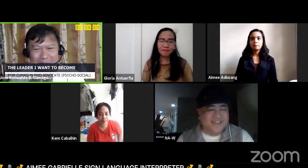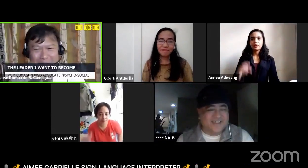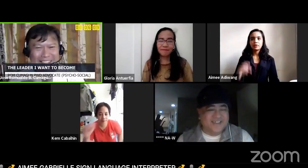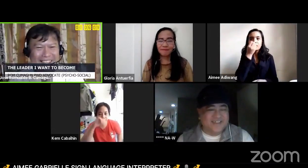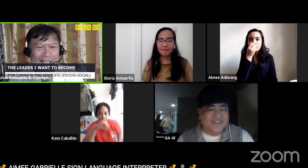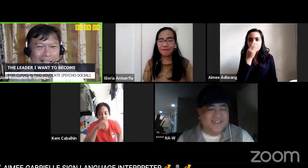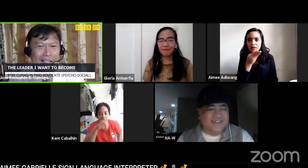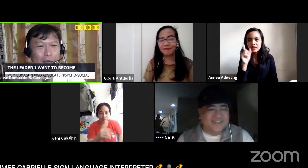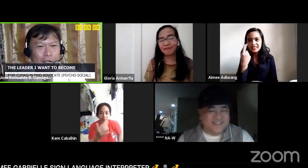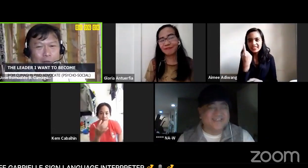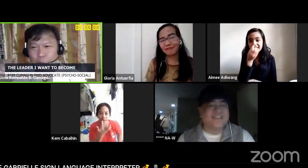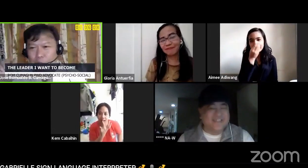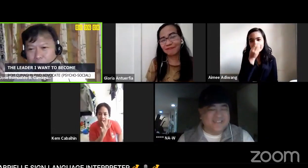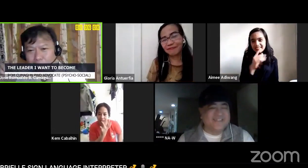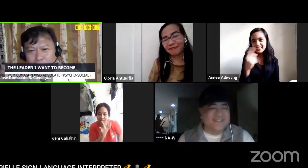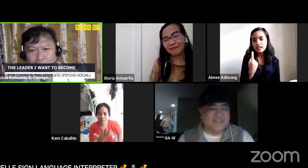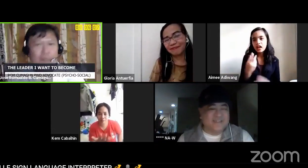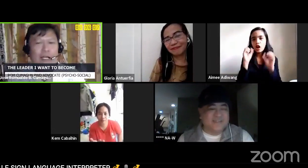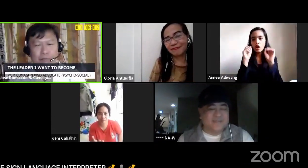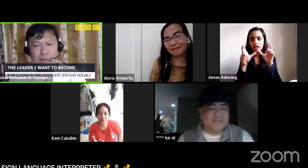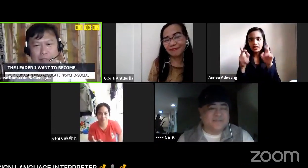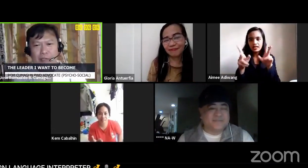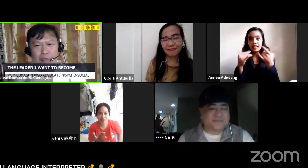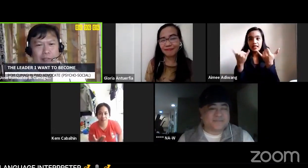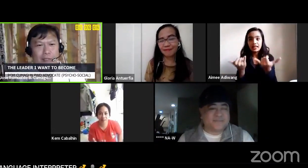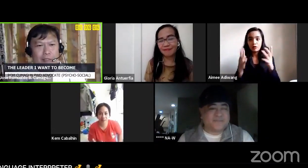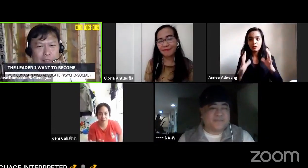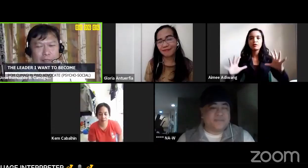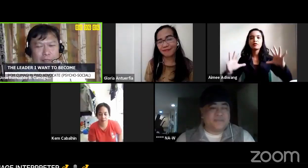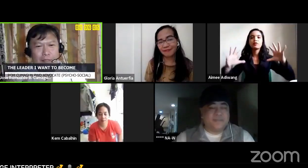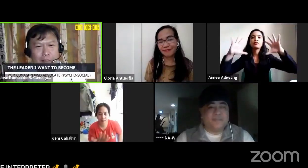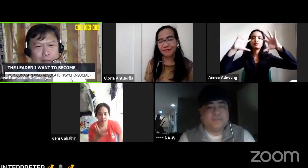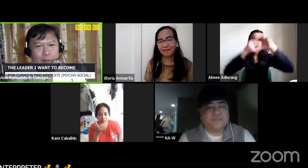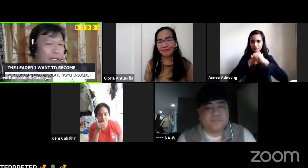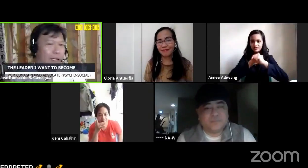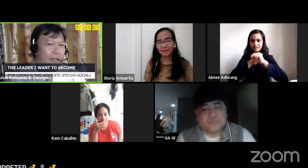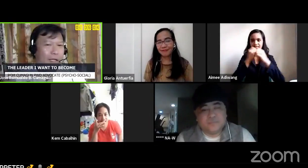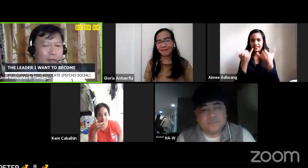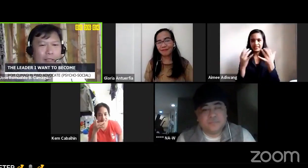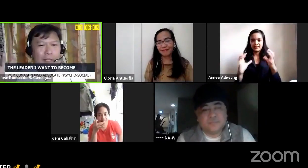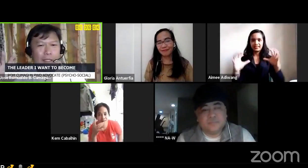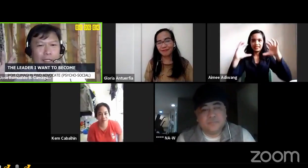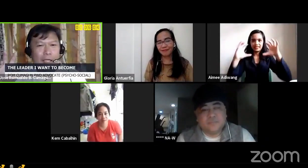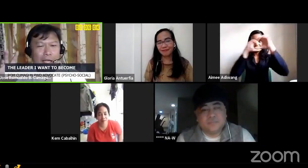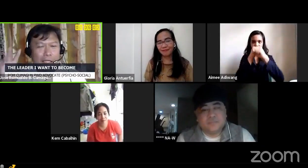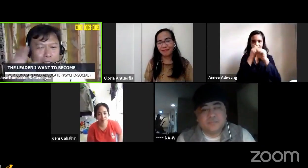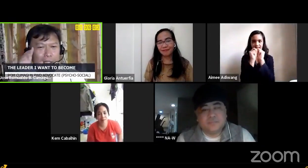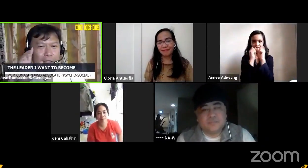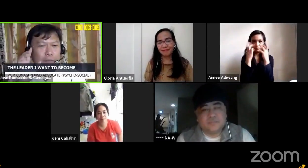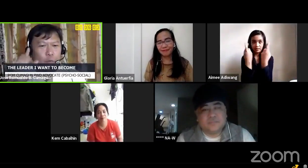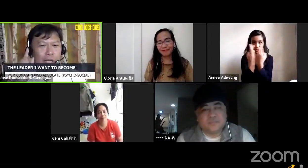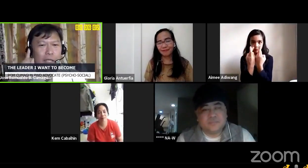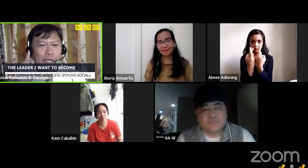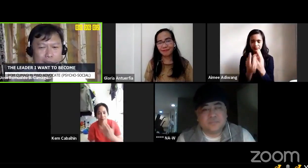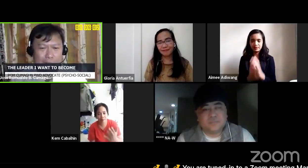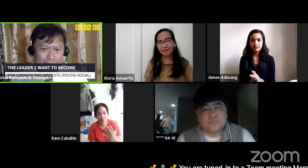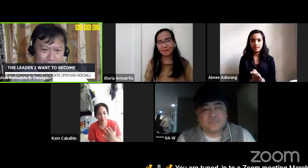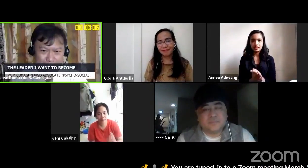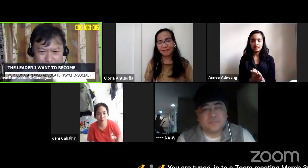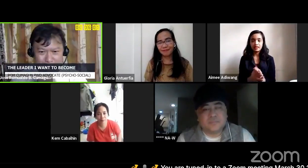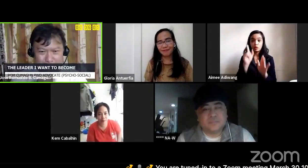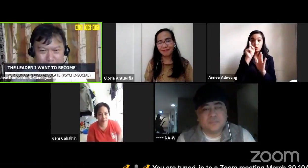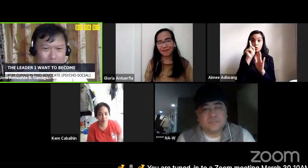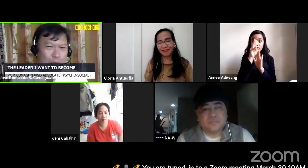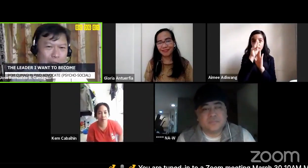Kapiraso lang to. Now we will wrap up this webinar now. I give